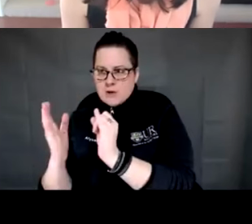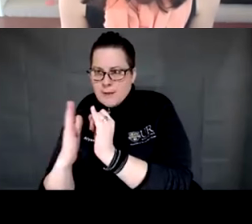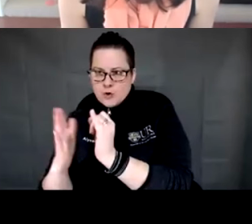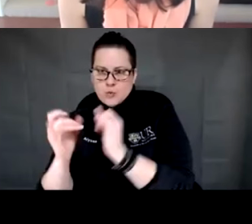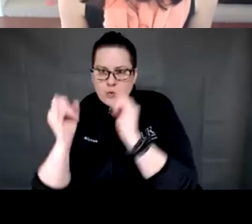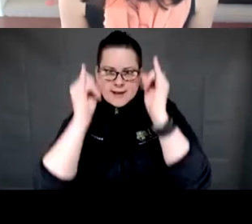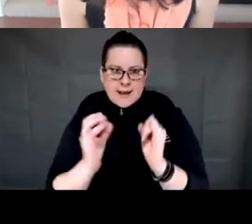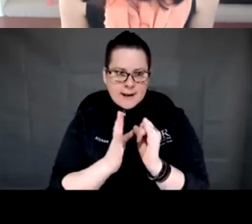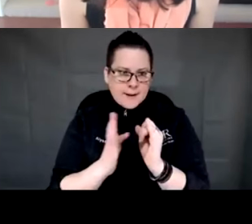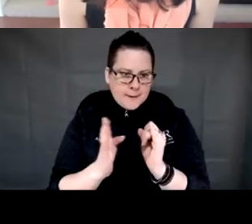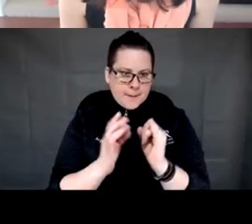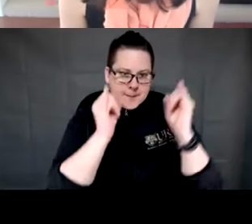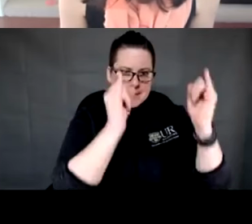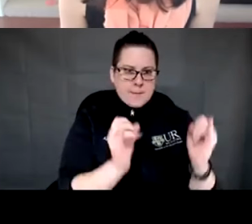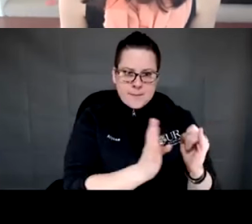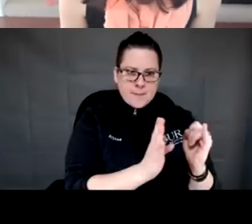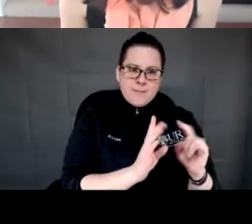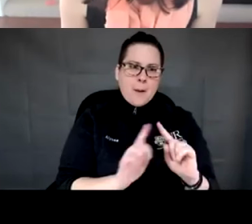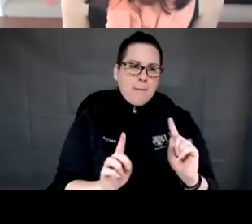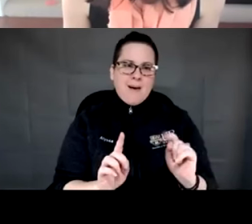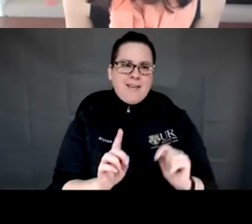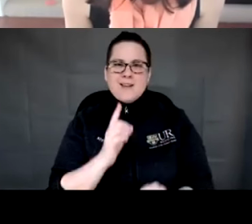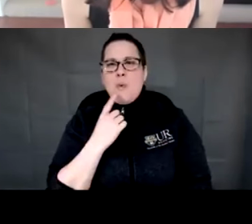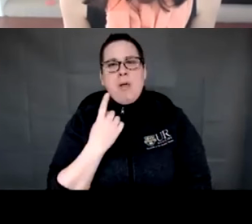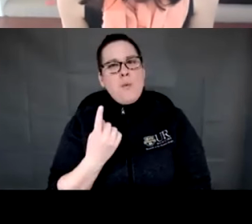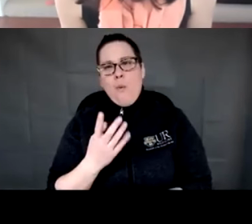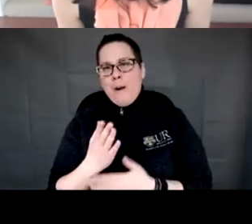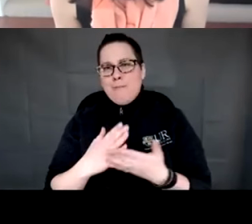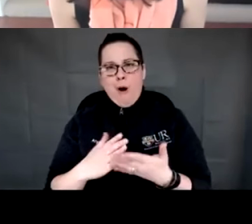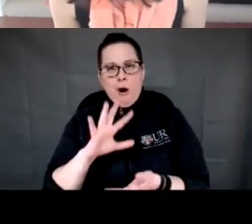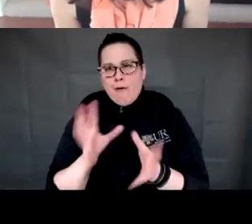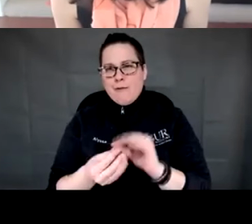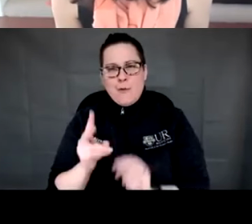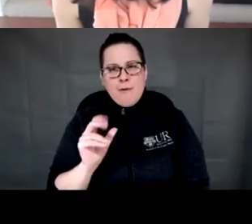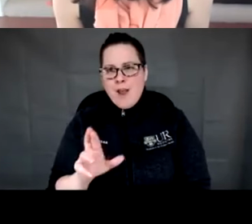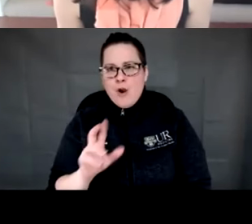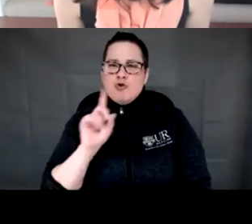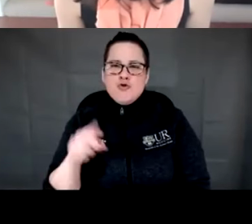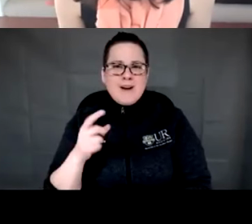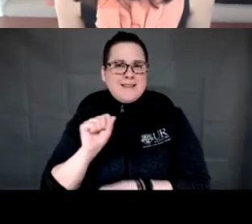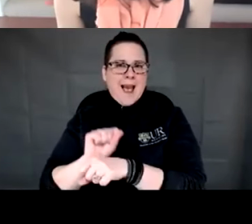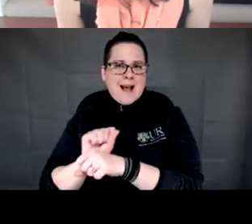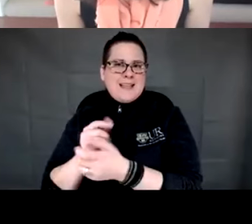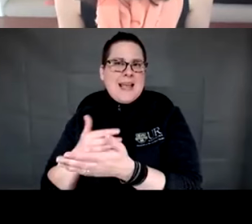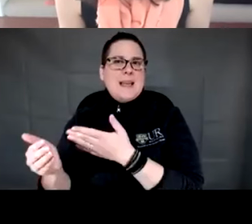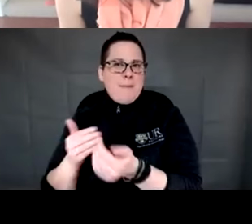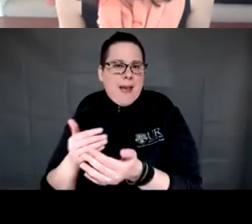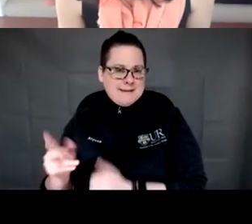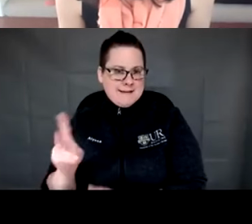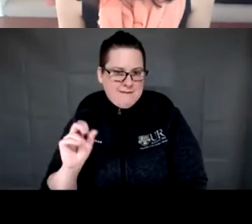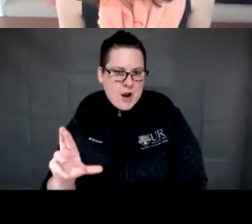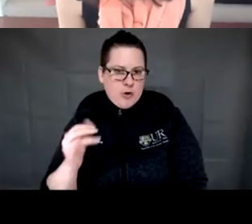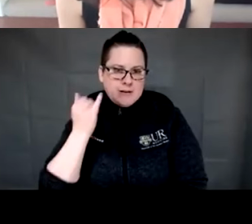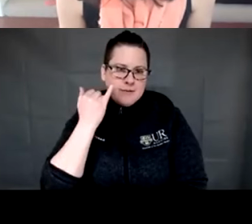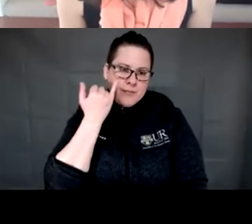lines. But that's really only one component of the total variance, right? That's only the task independent variance. It'd be neat to